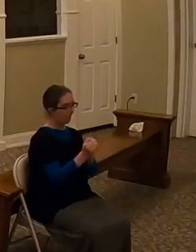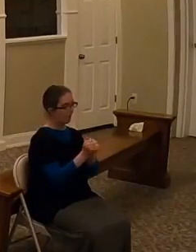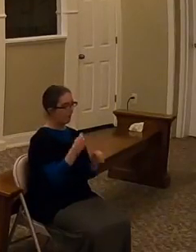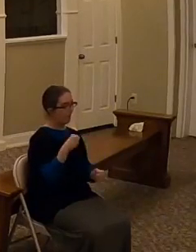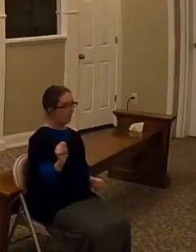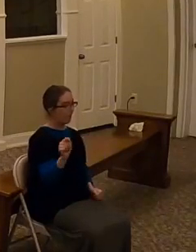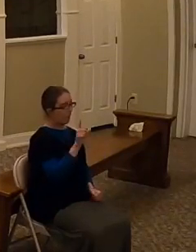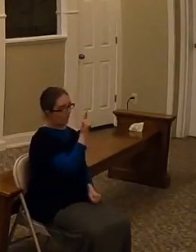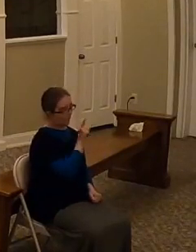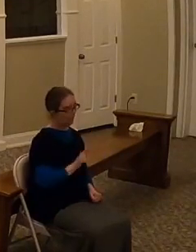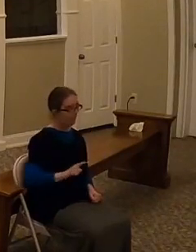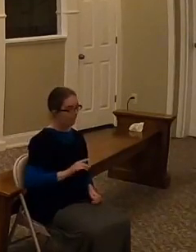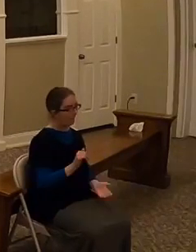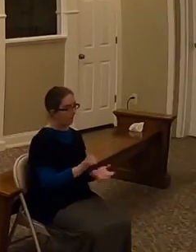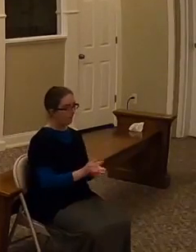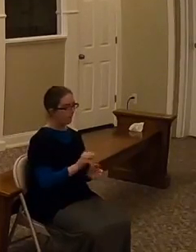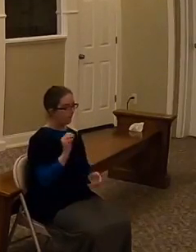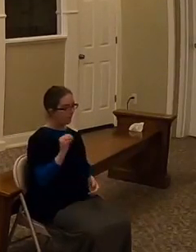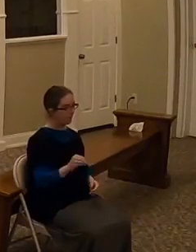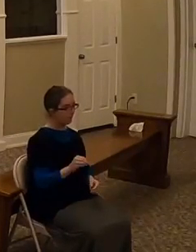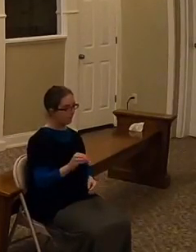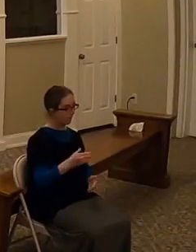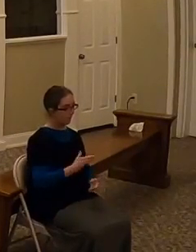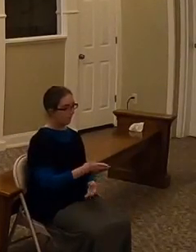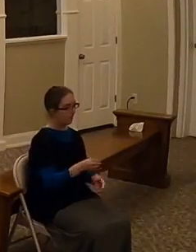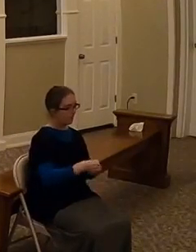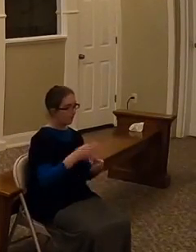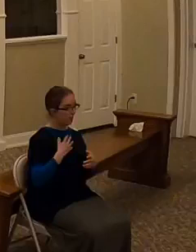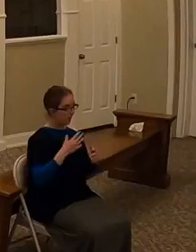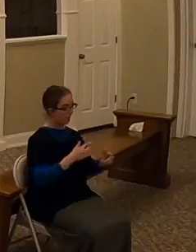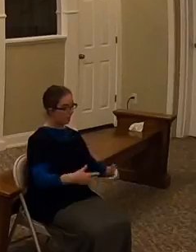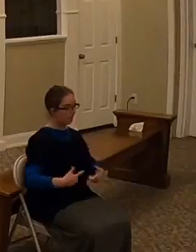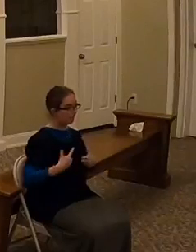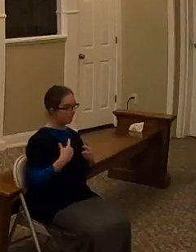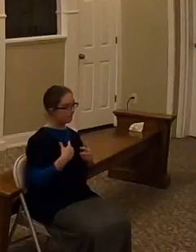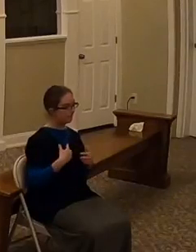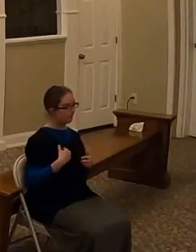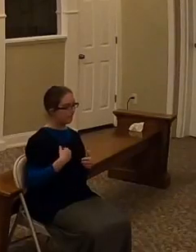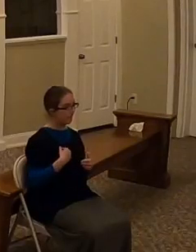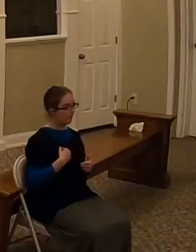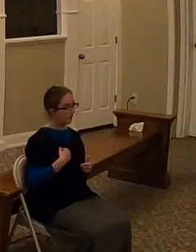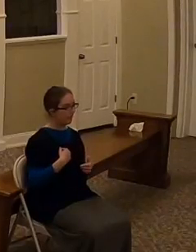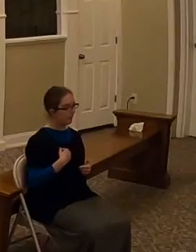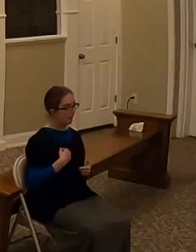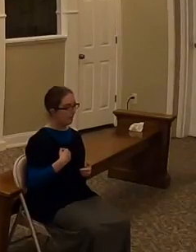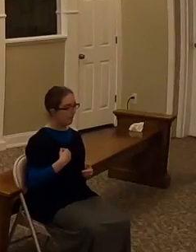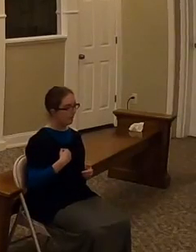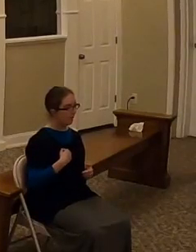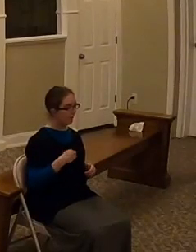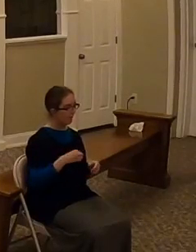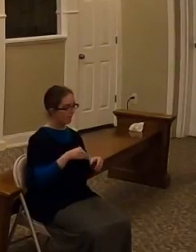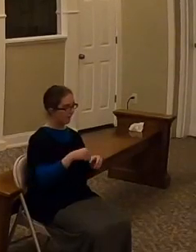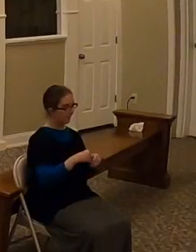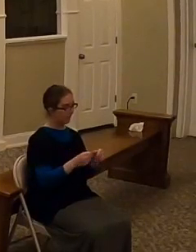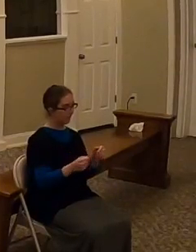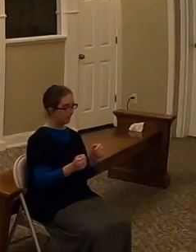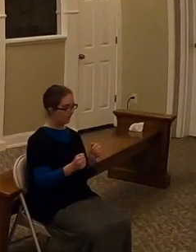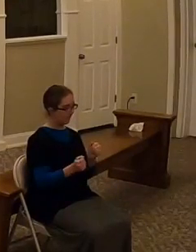Lord, that fixed object in my life, I'm glued to him. Hallelujah. In